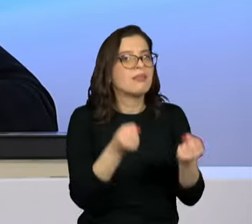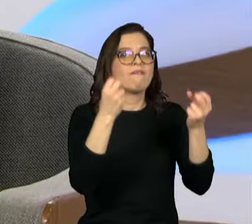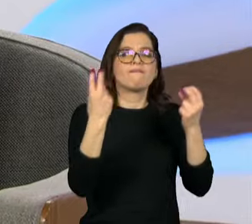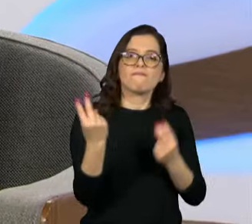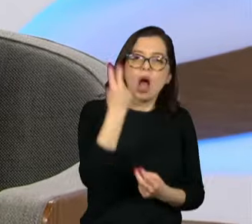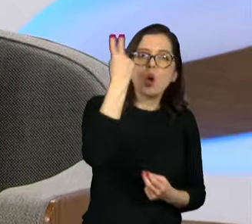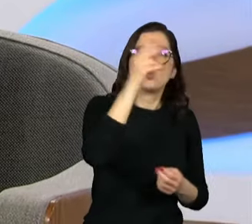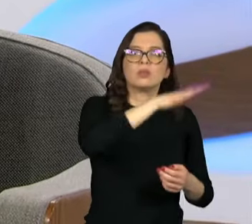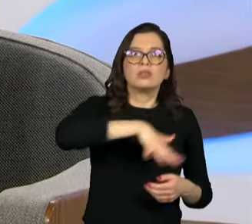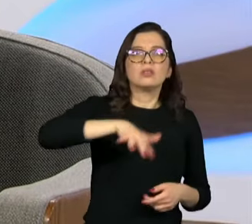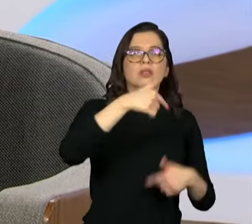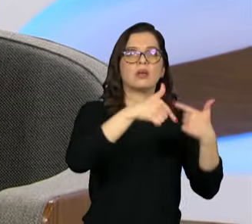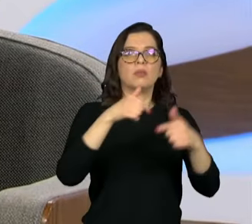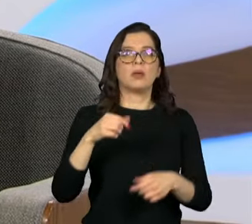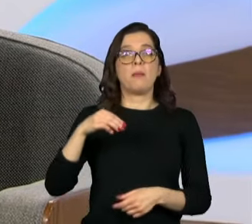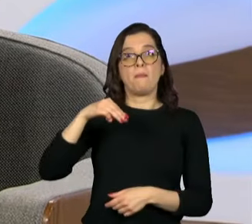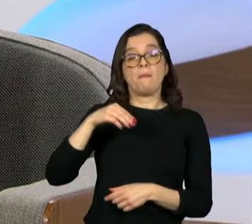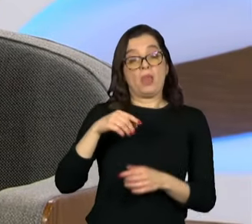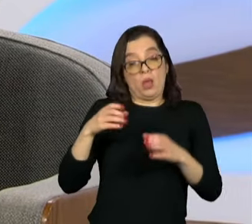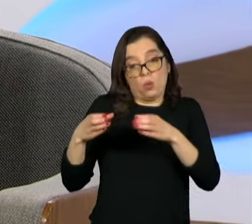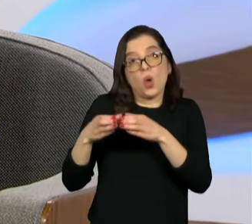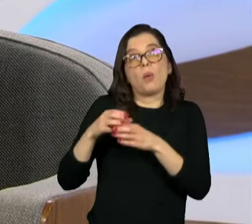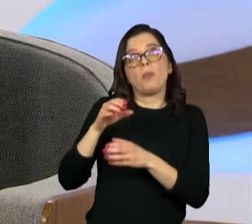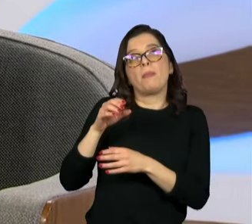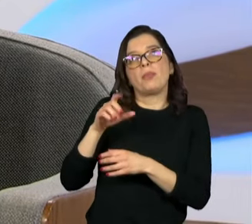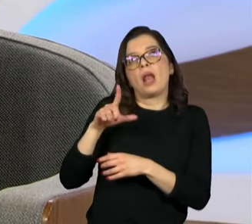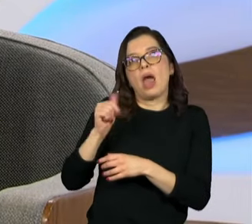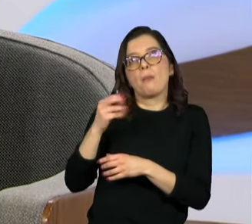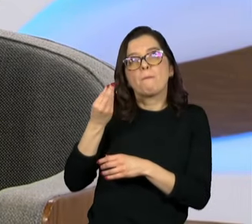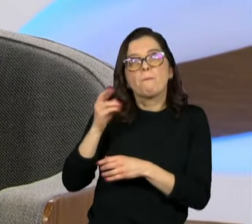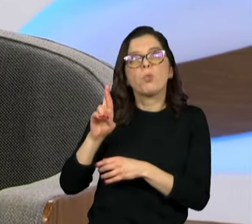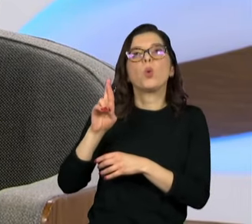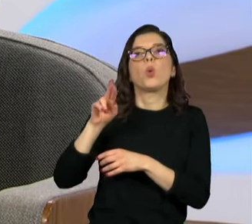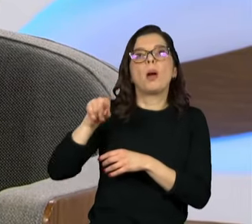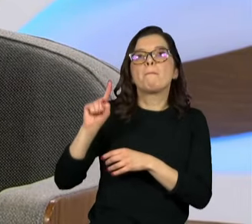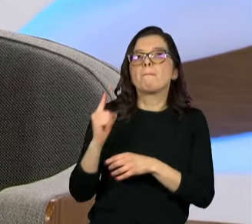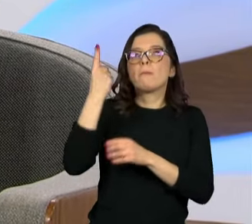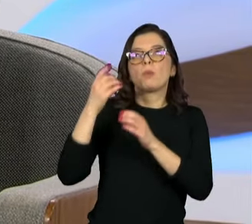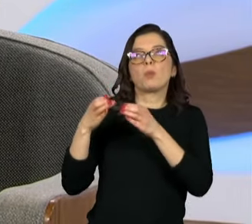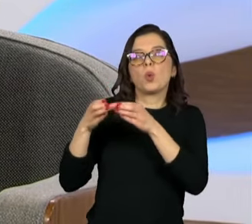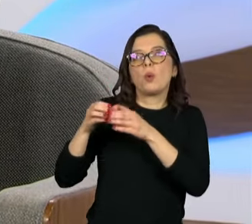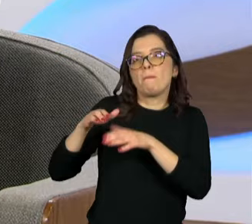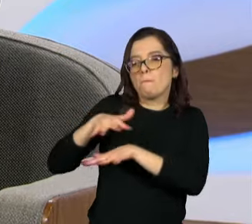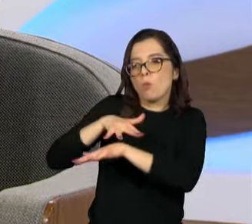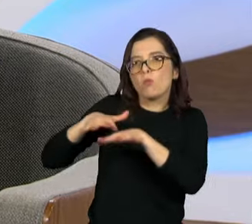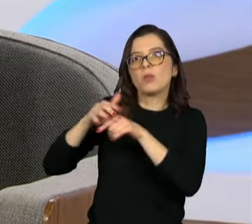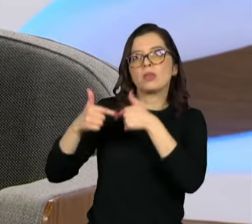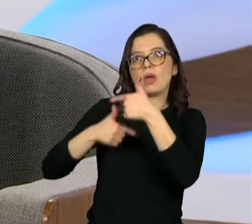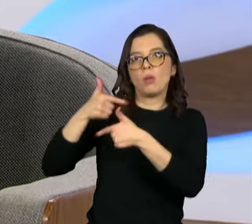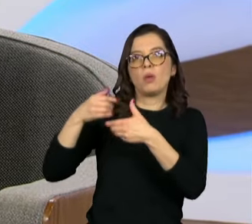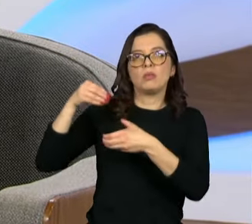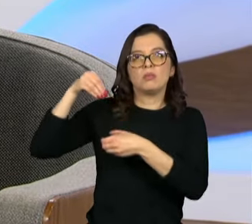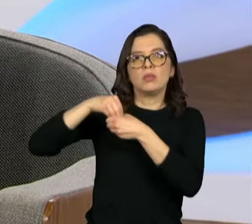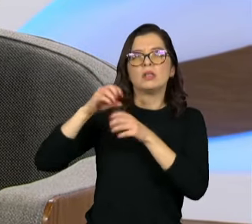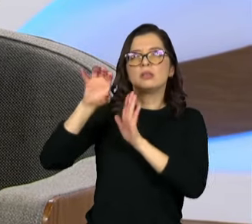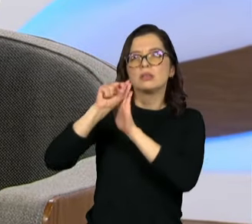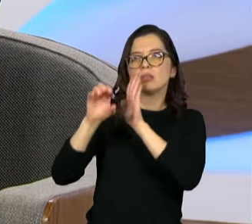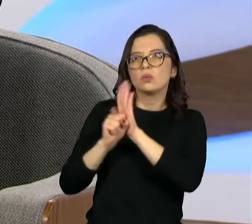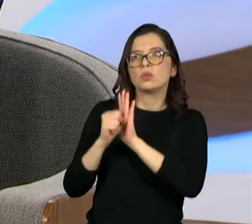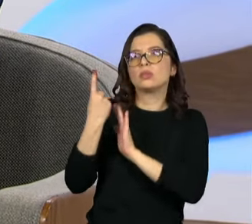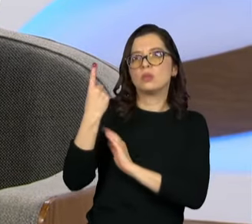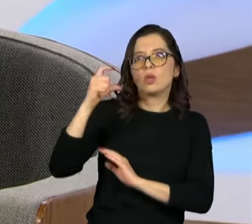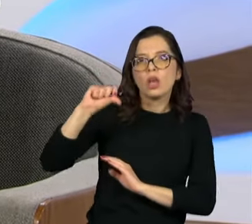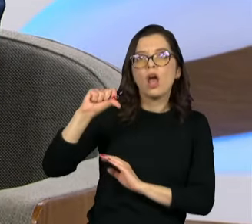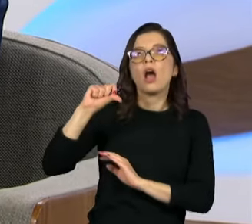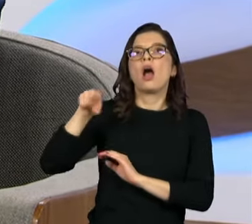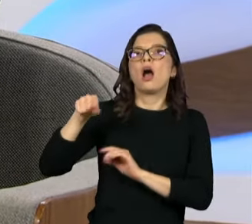and recognition, the Knights of Labor was an early American labor movement, late 19th century.